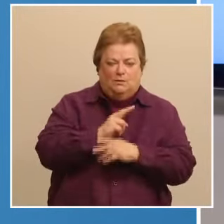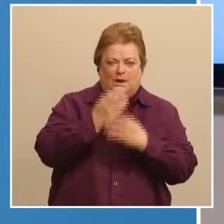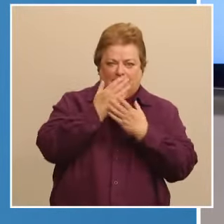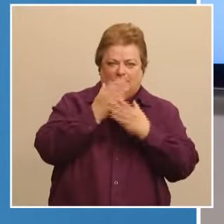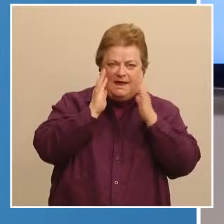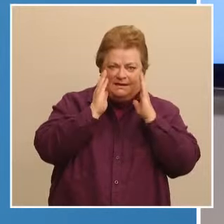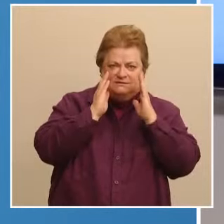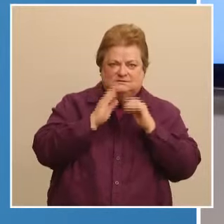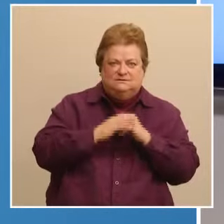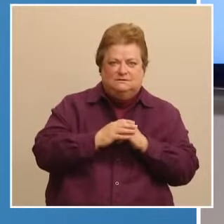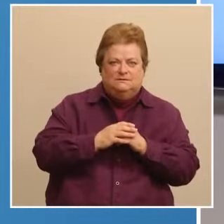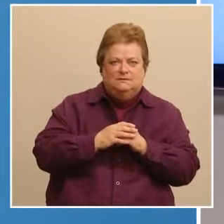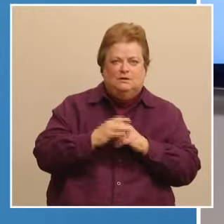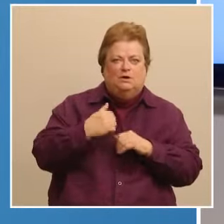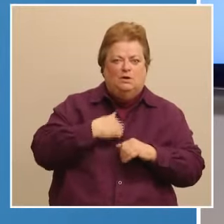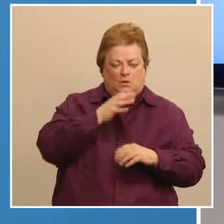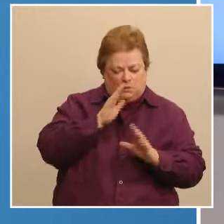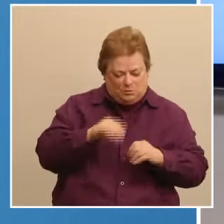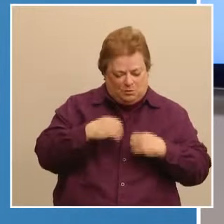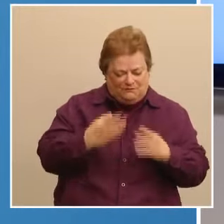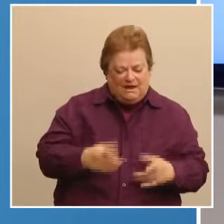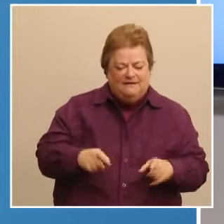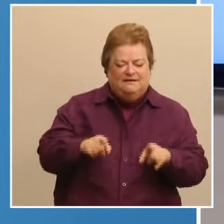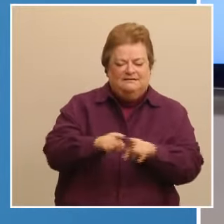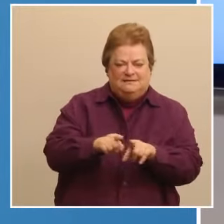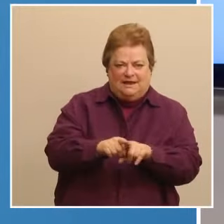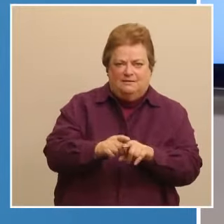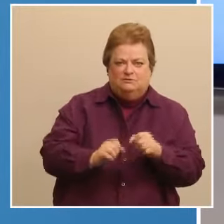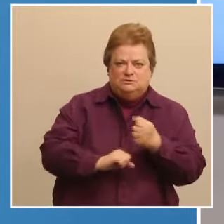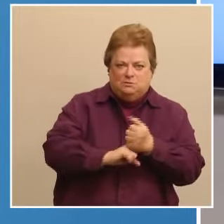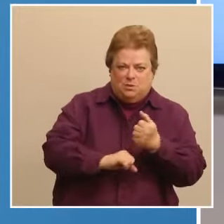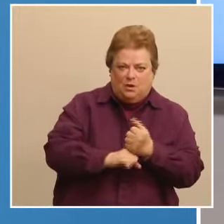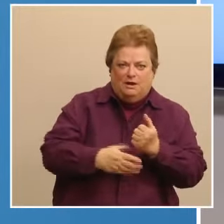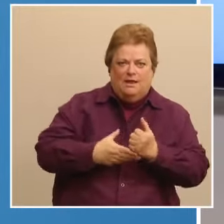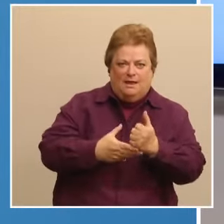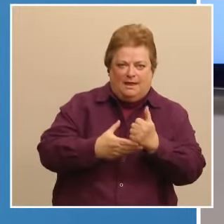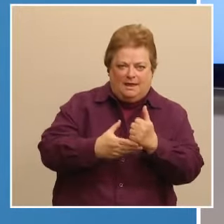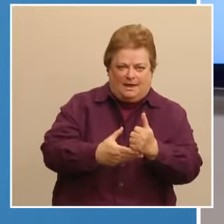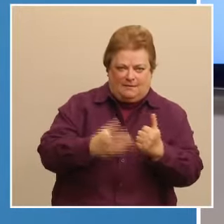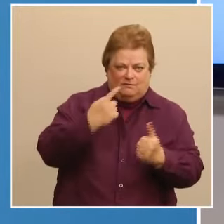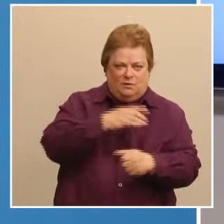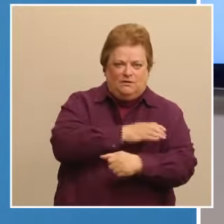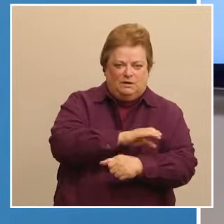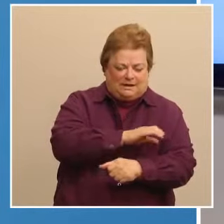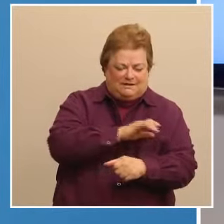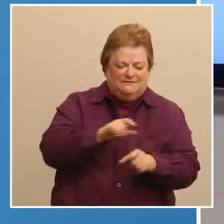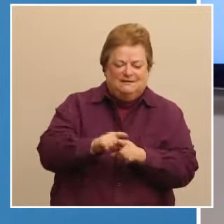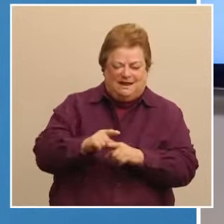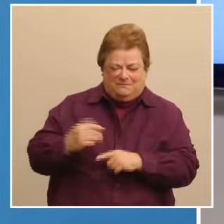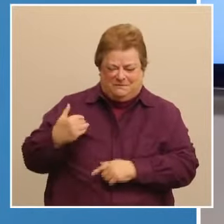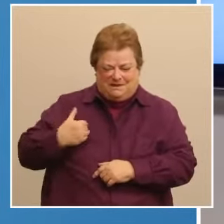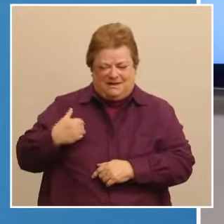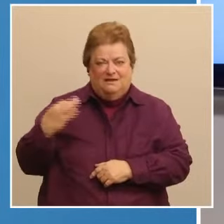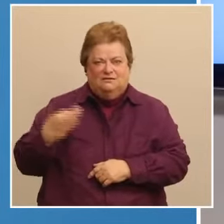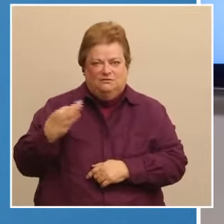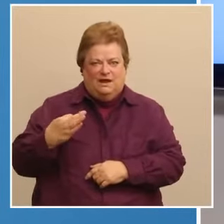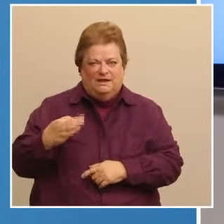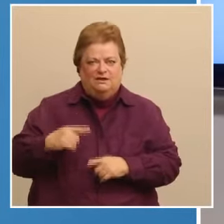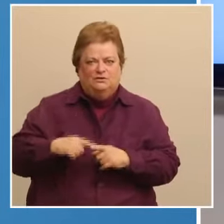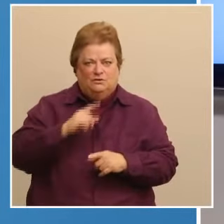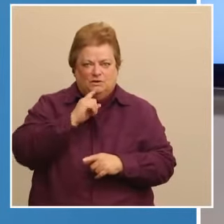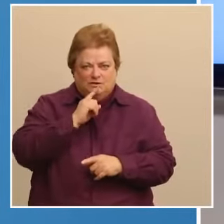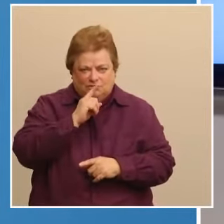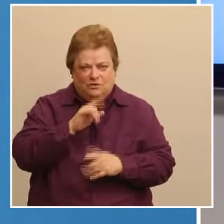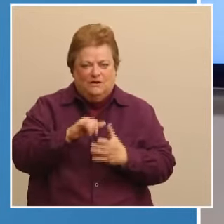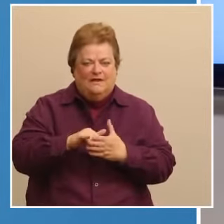course, we will provide the same extra support and assistance for these clinics as we did last Friday to help ensure ease